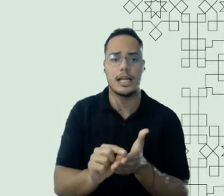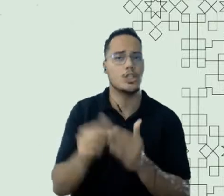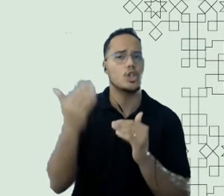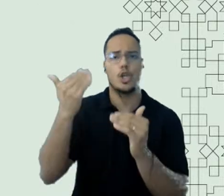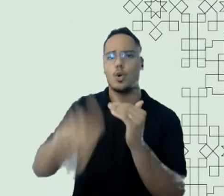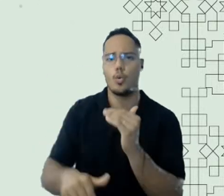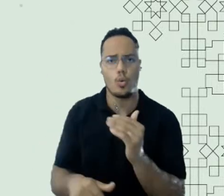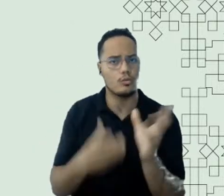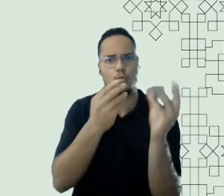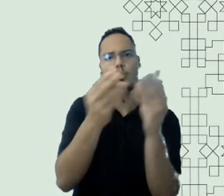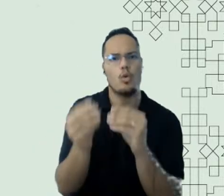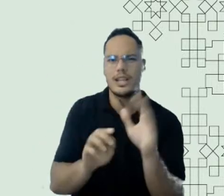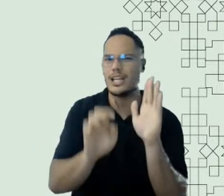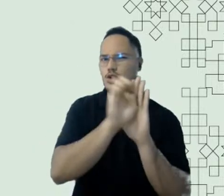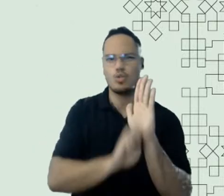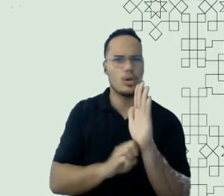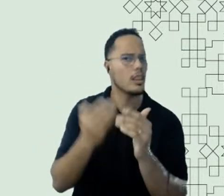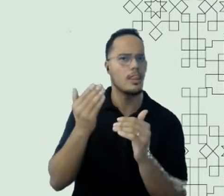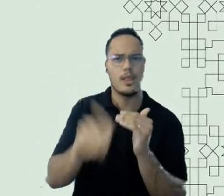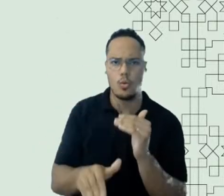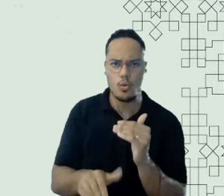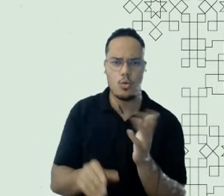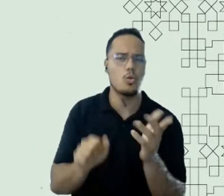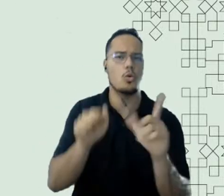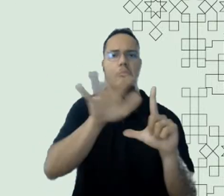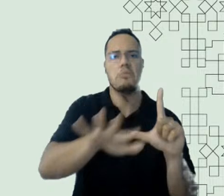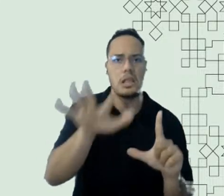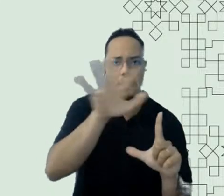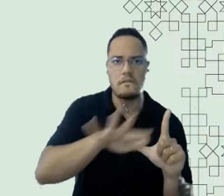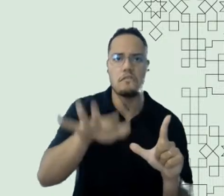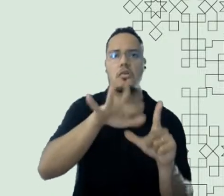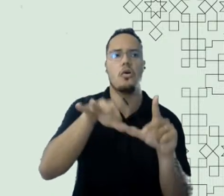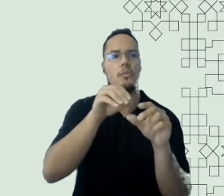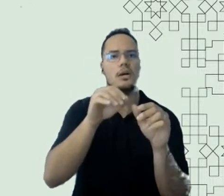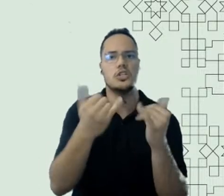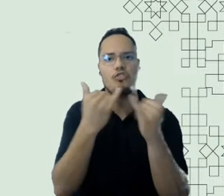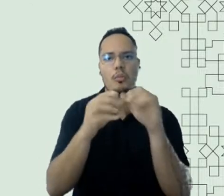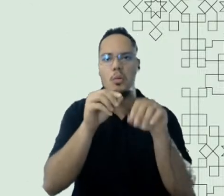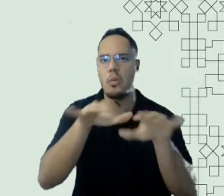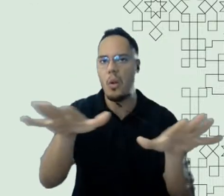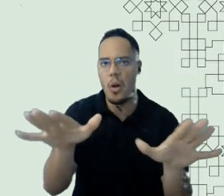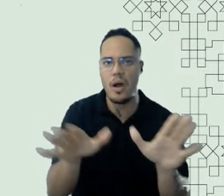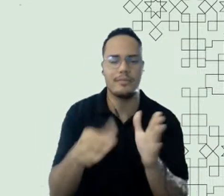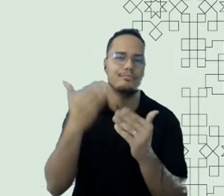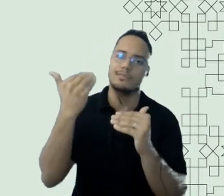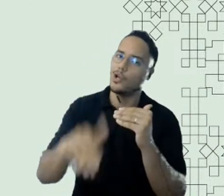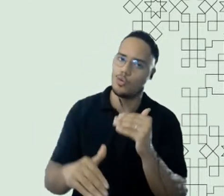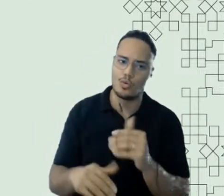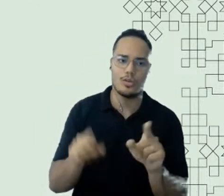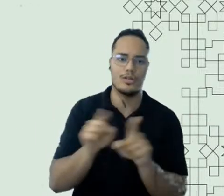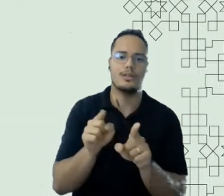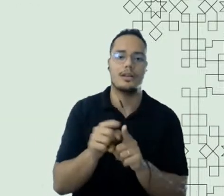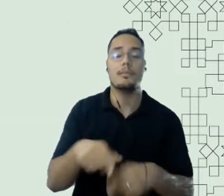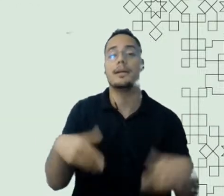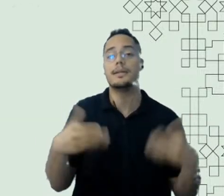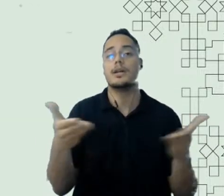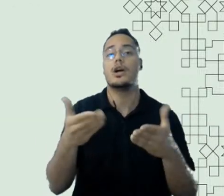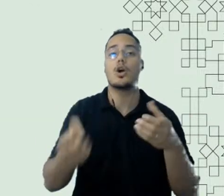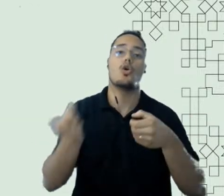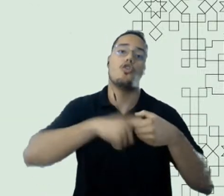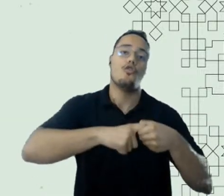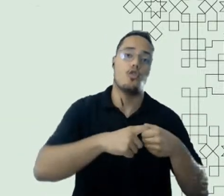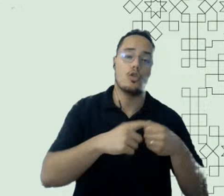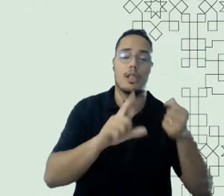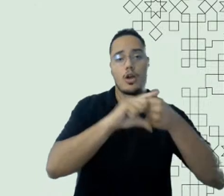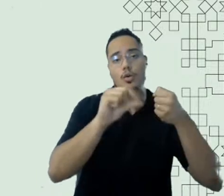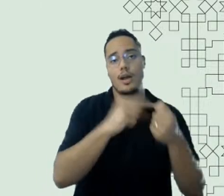on Article 17. So first, the background, Article 17. So the Article 17 is really is